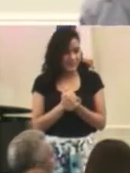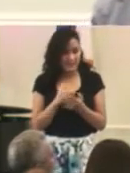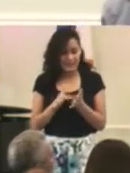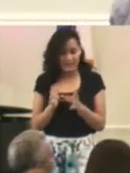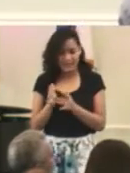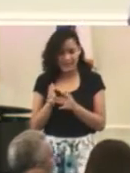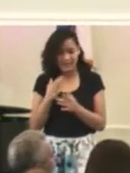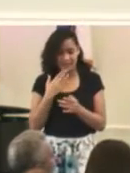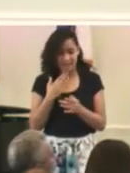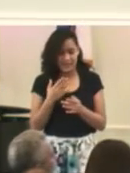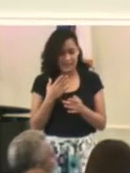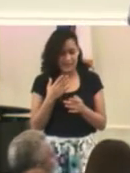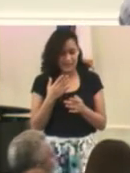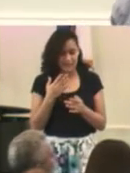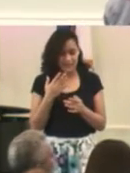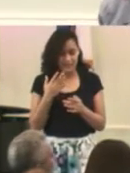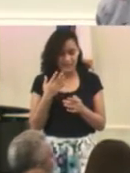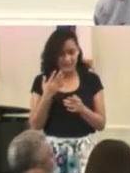Jesus, thank you